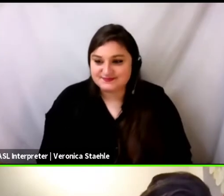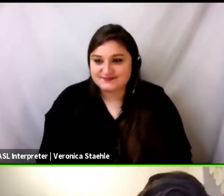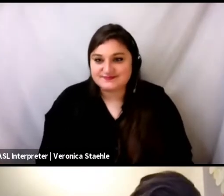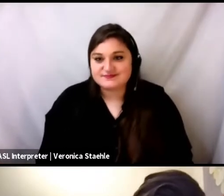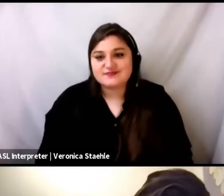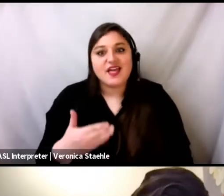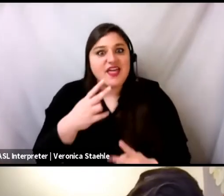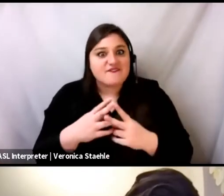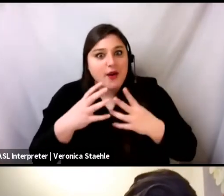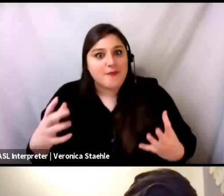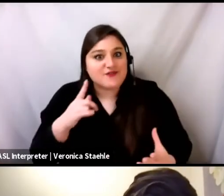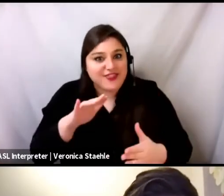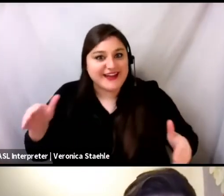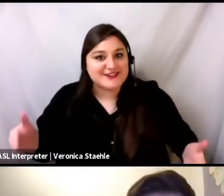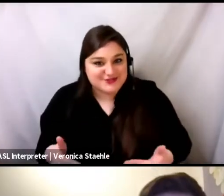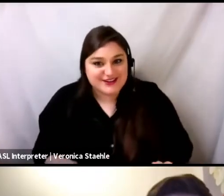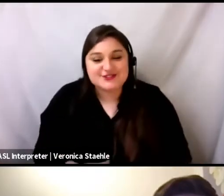you very much for the introduction. And